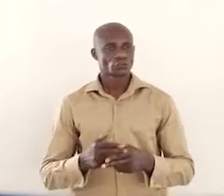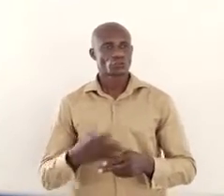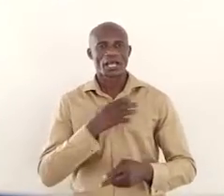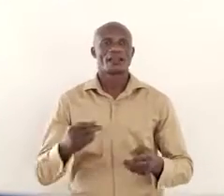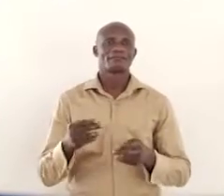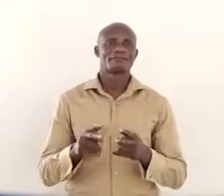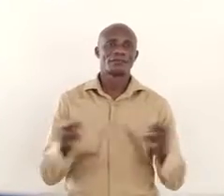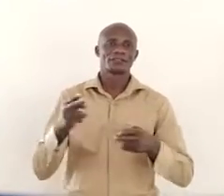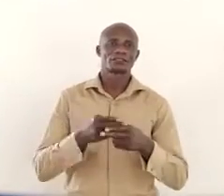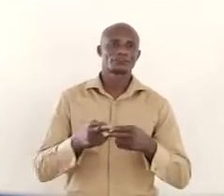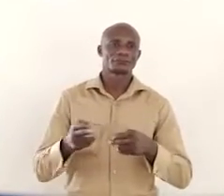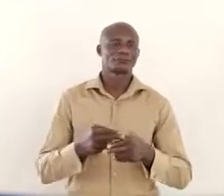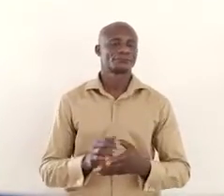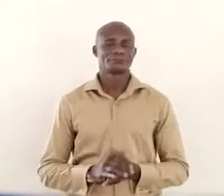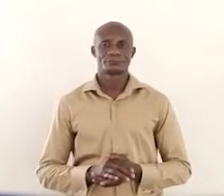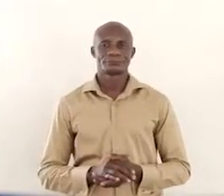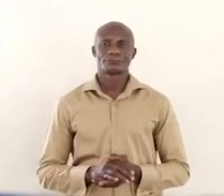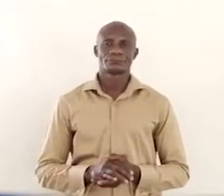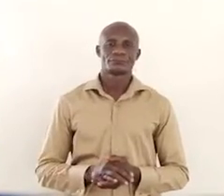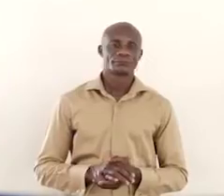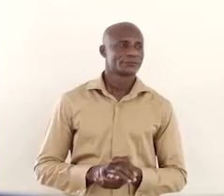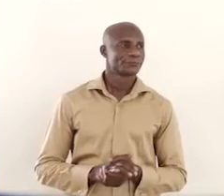Soon and very